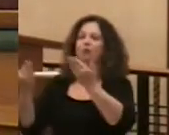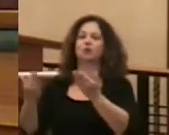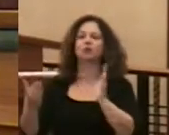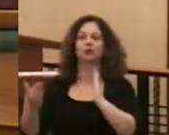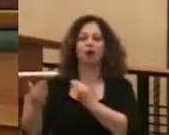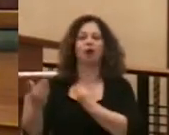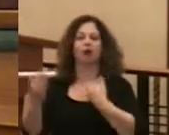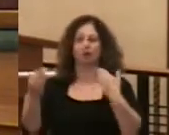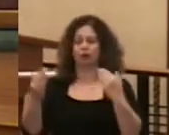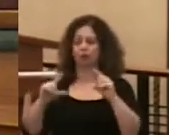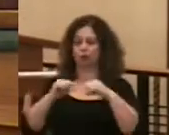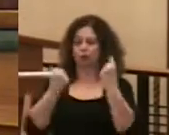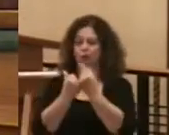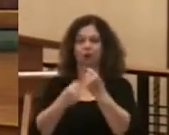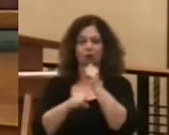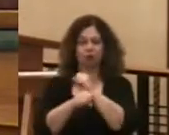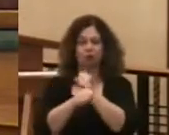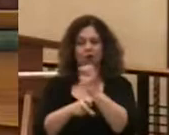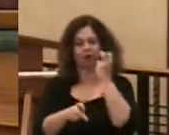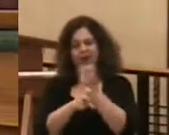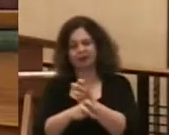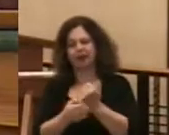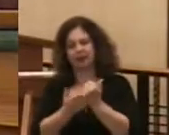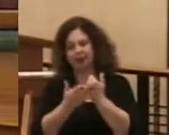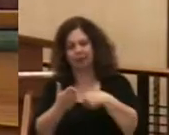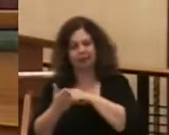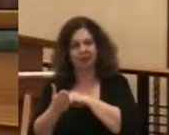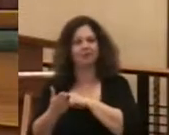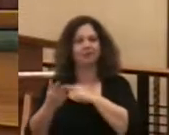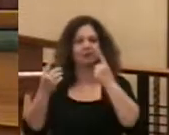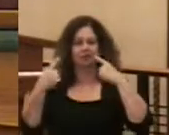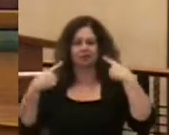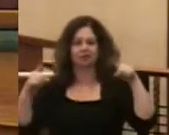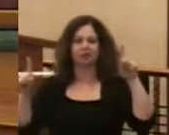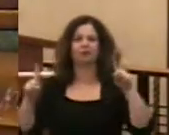Thank you, Ryland. We are called to worship by Sing for Joy.